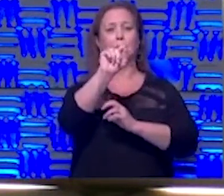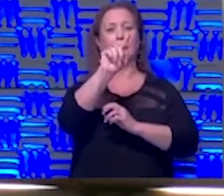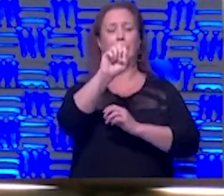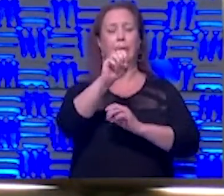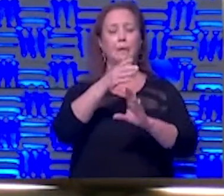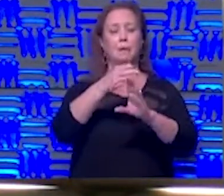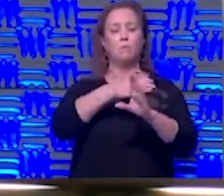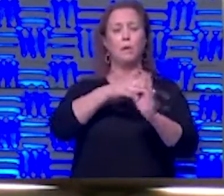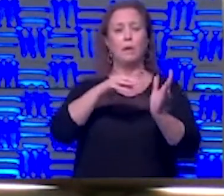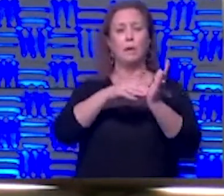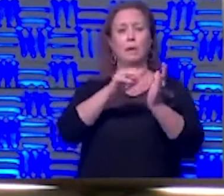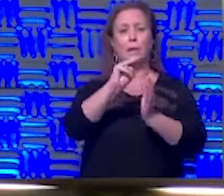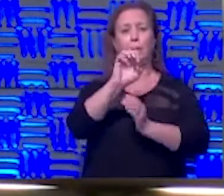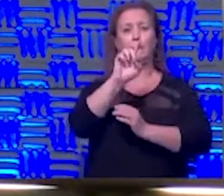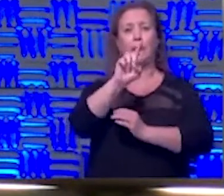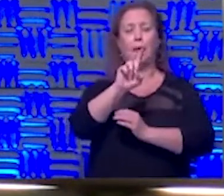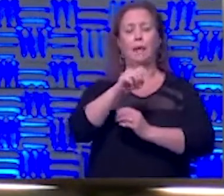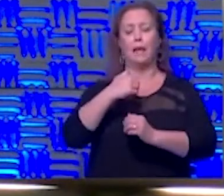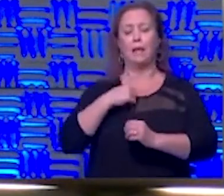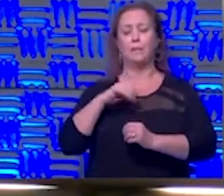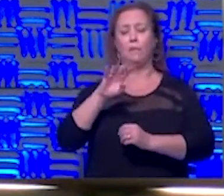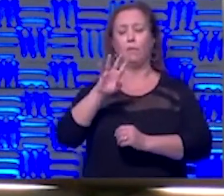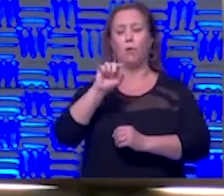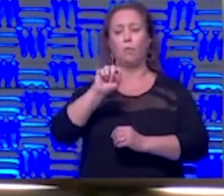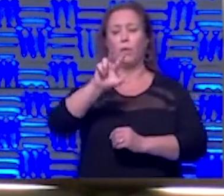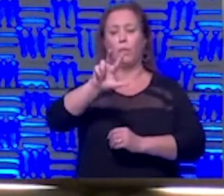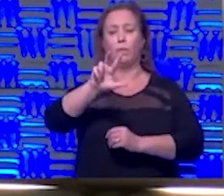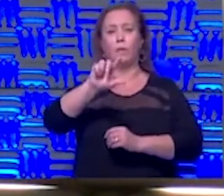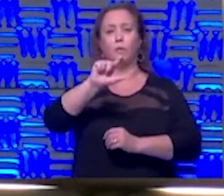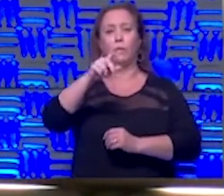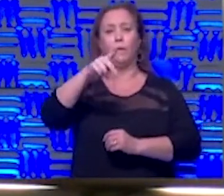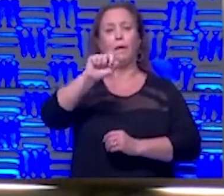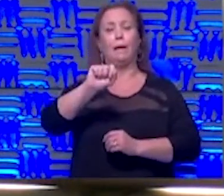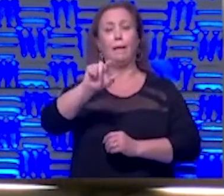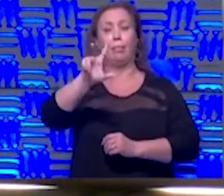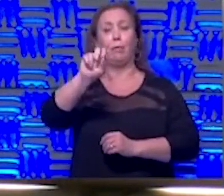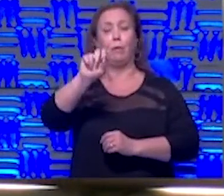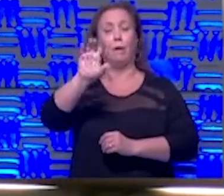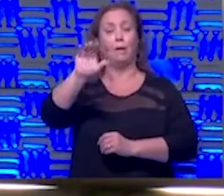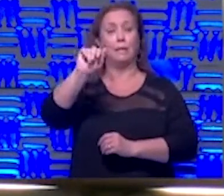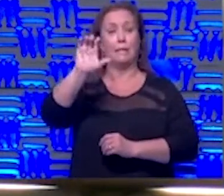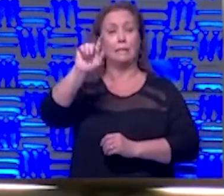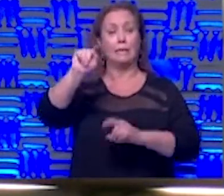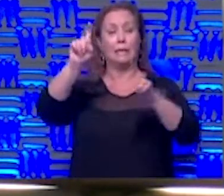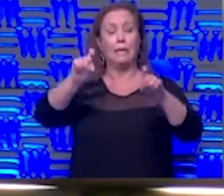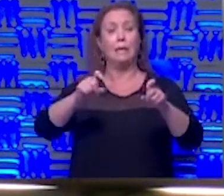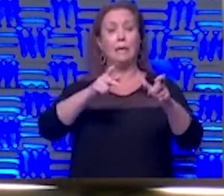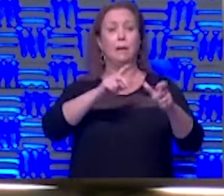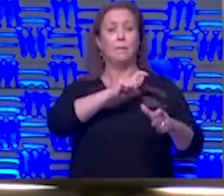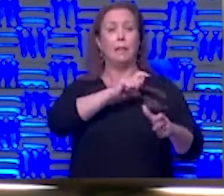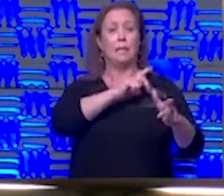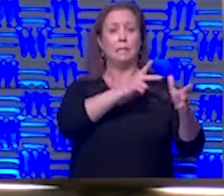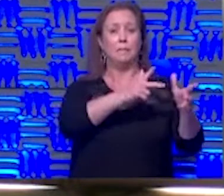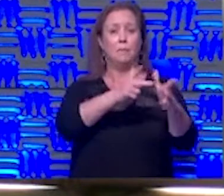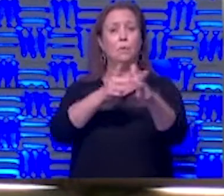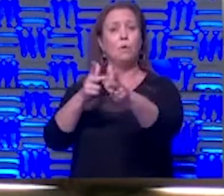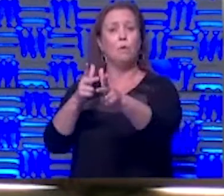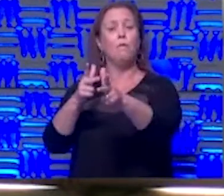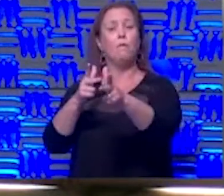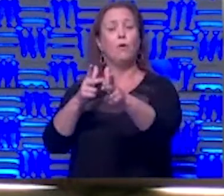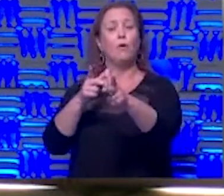student. 4.3 GPA, 30 ACT, gets pulled over, and